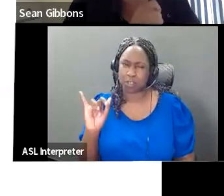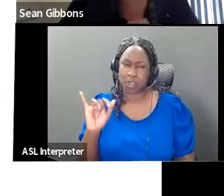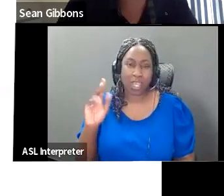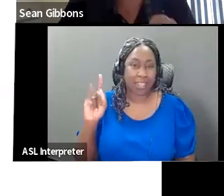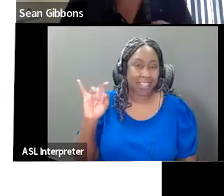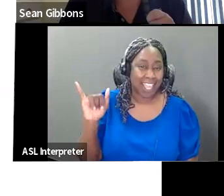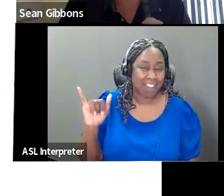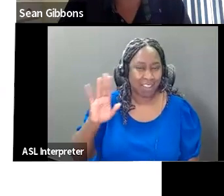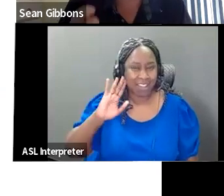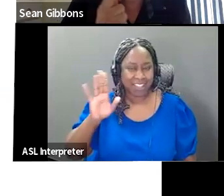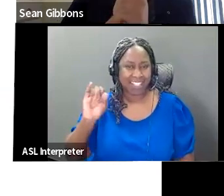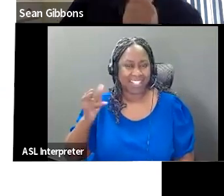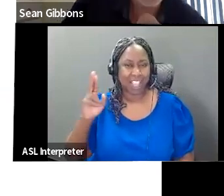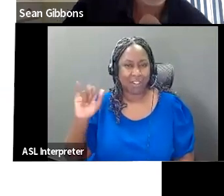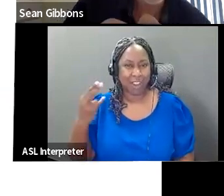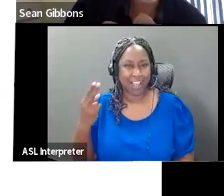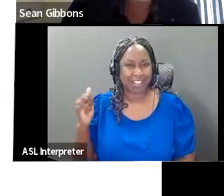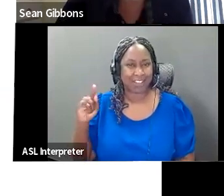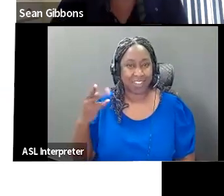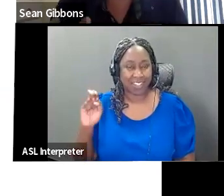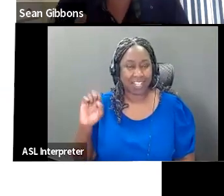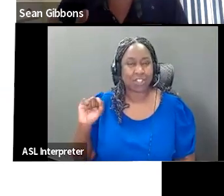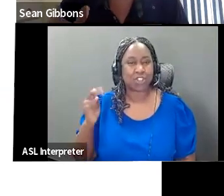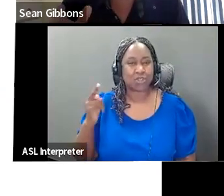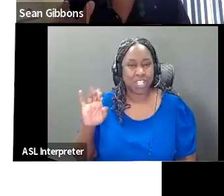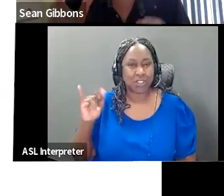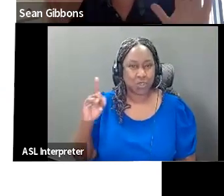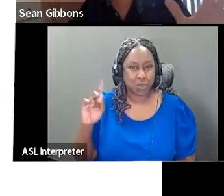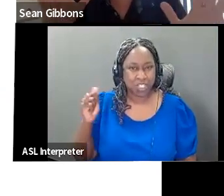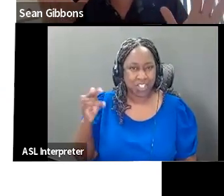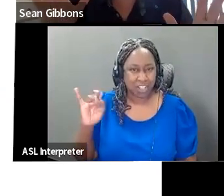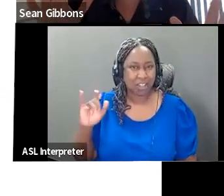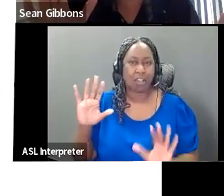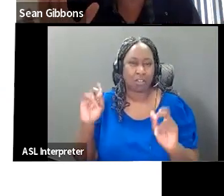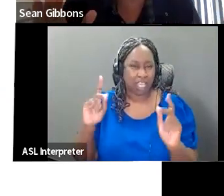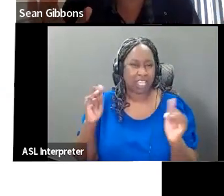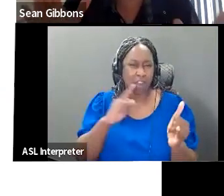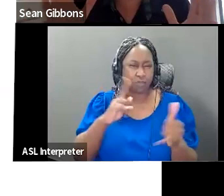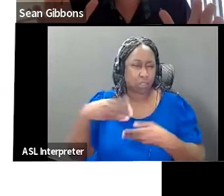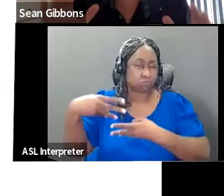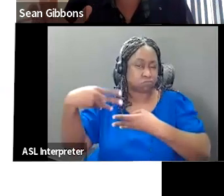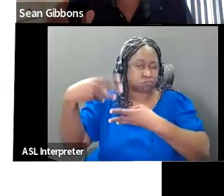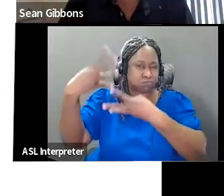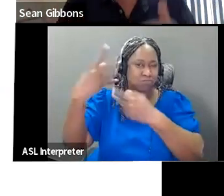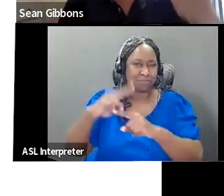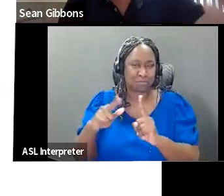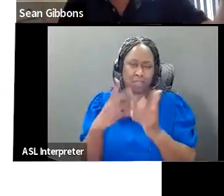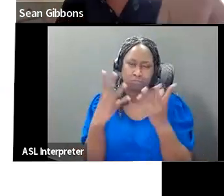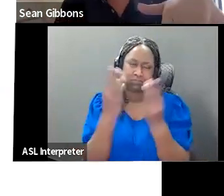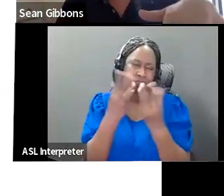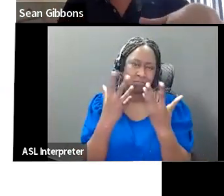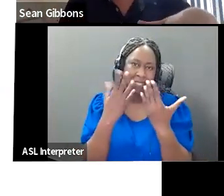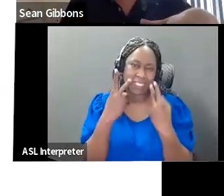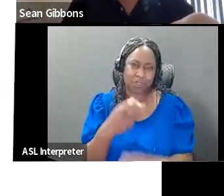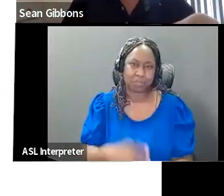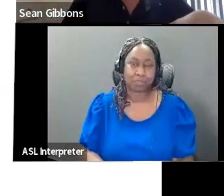Portland. Sarah, Stephanie, Shireen, Julie, Janice. Okay, now starting to go really fast, but lovely to see y'all. You know, one of the